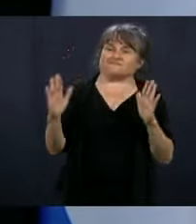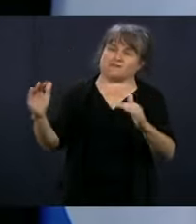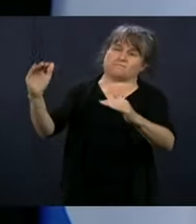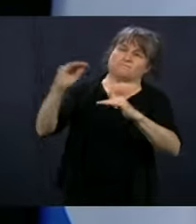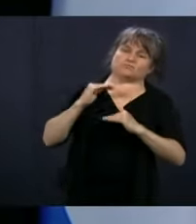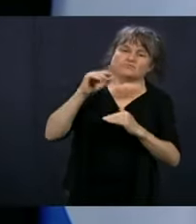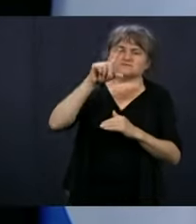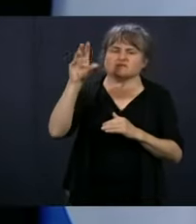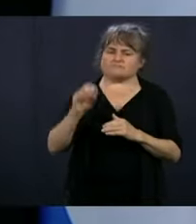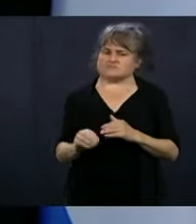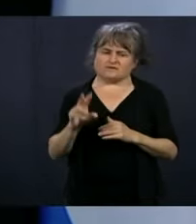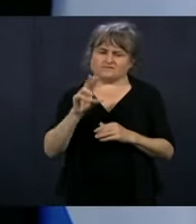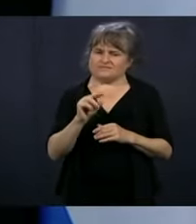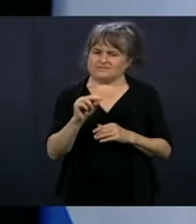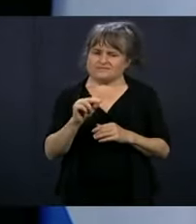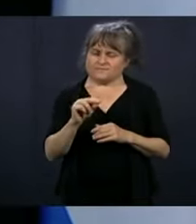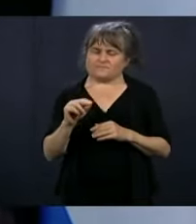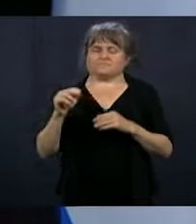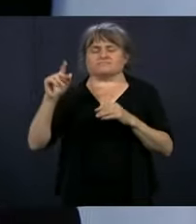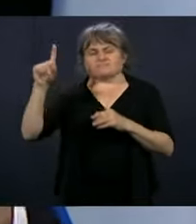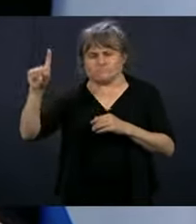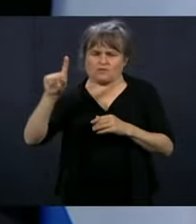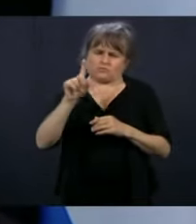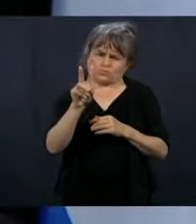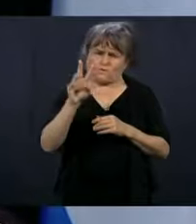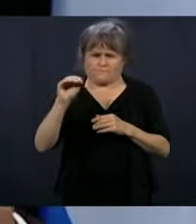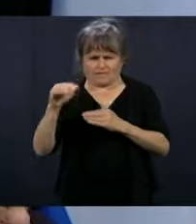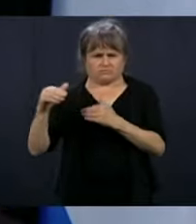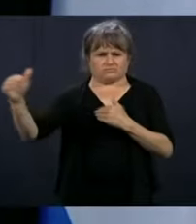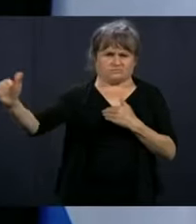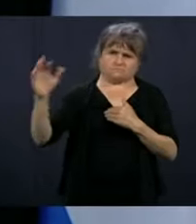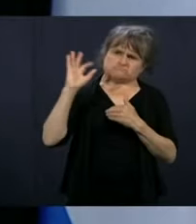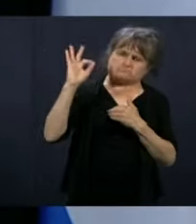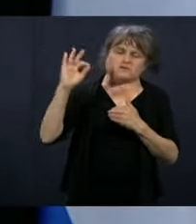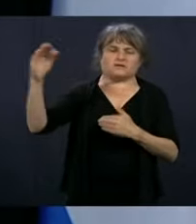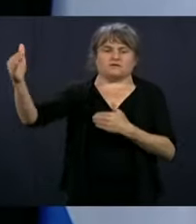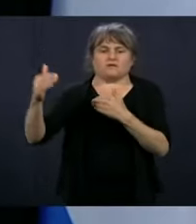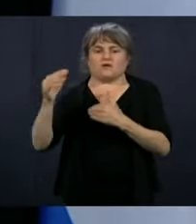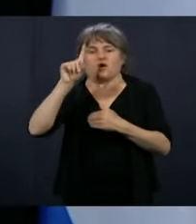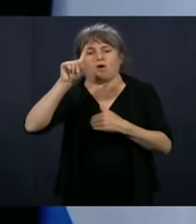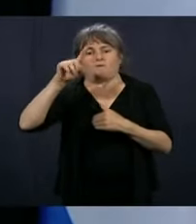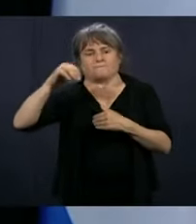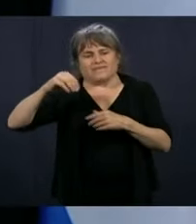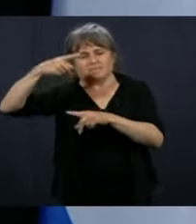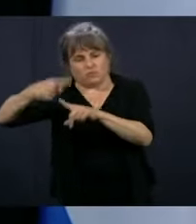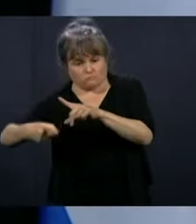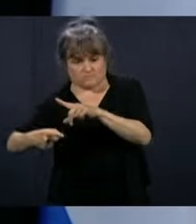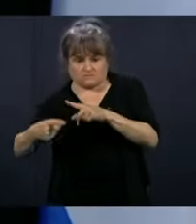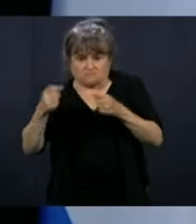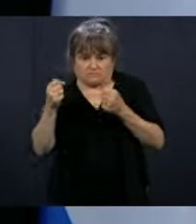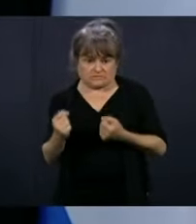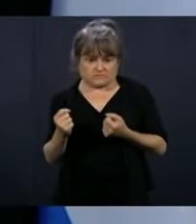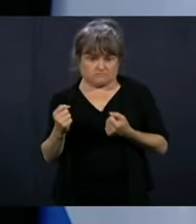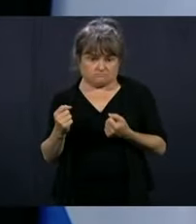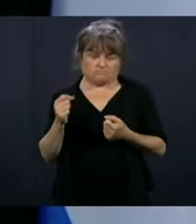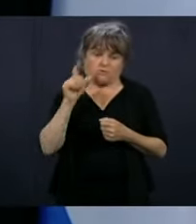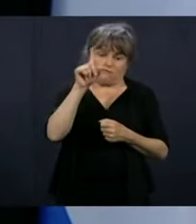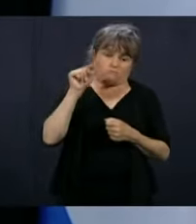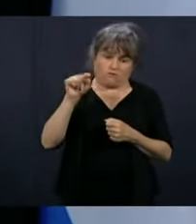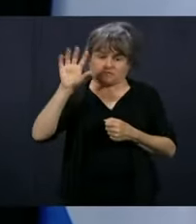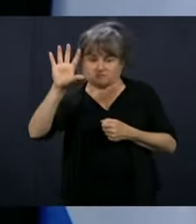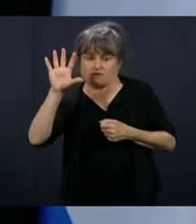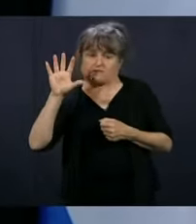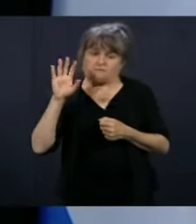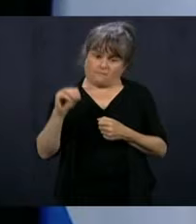things can happen in life. At 0.5 meters is a gain, even more than, 1 meter. So that's